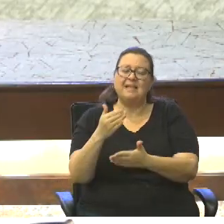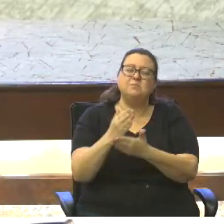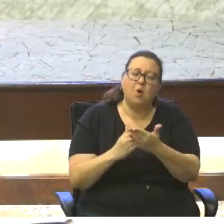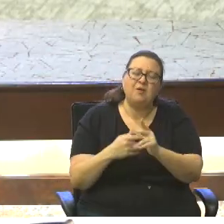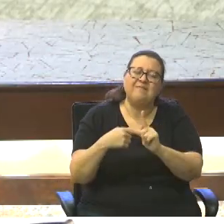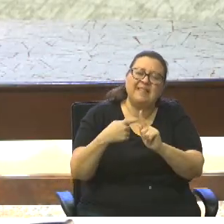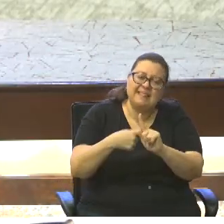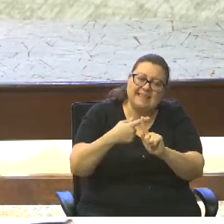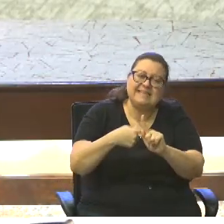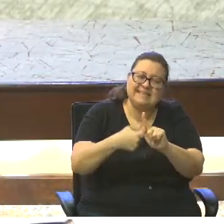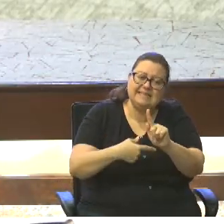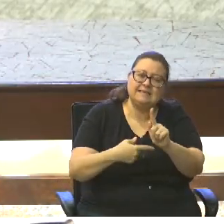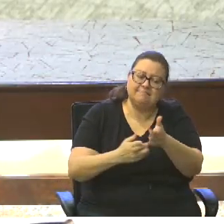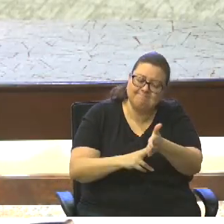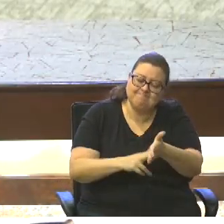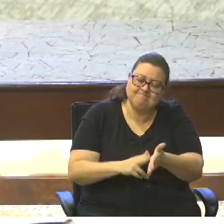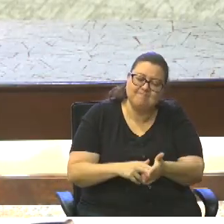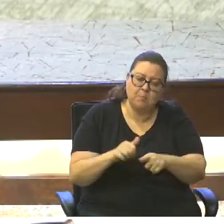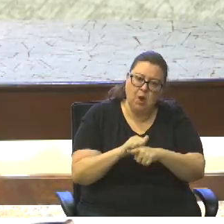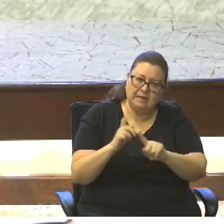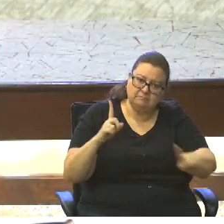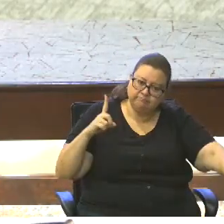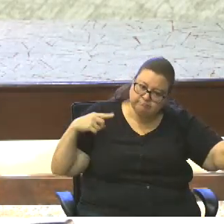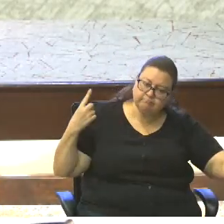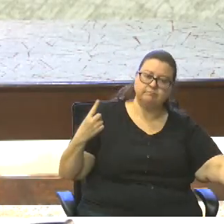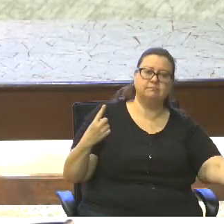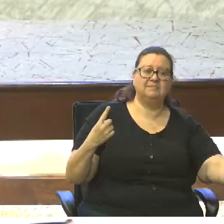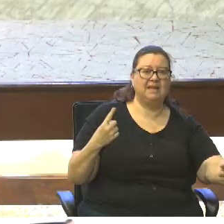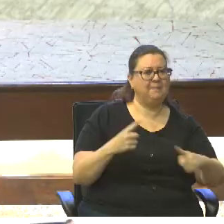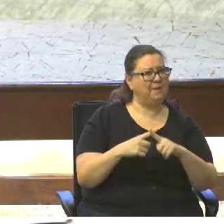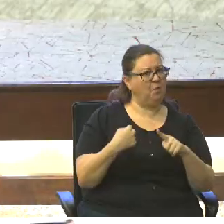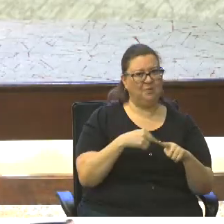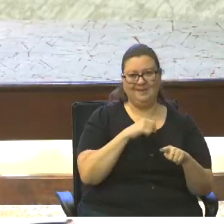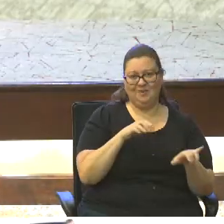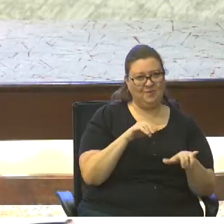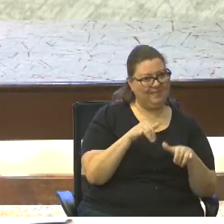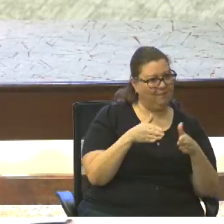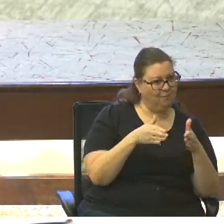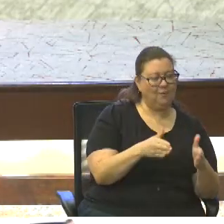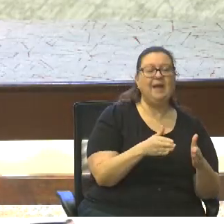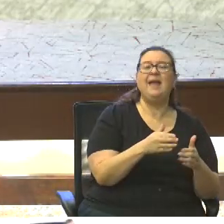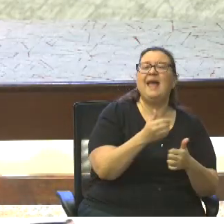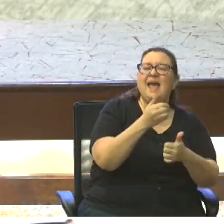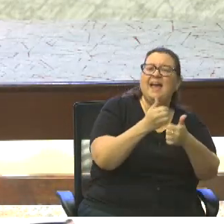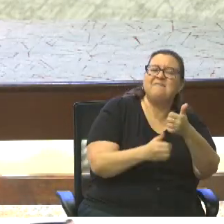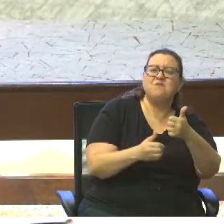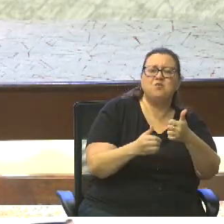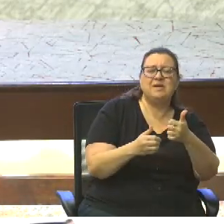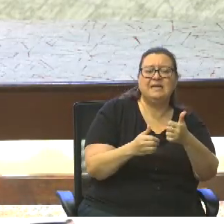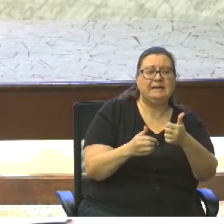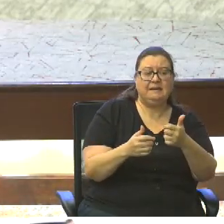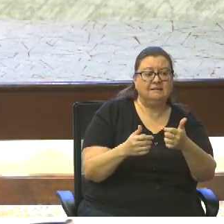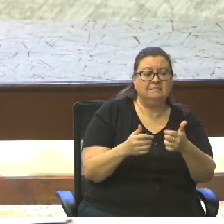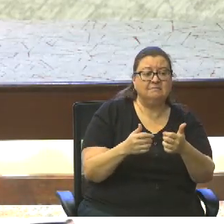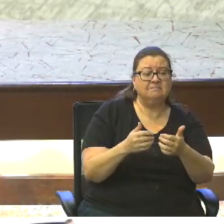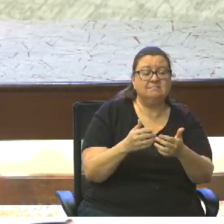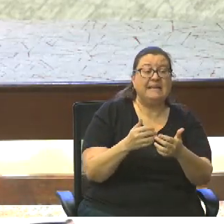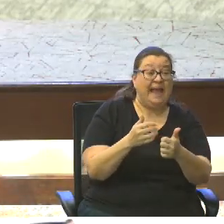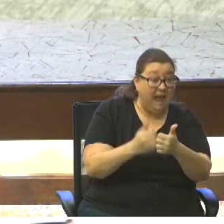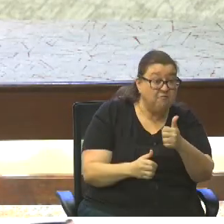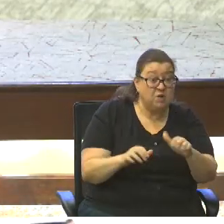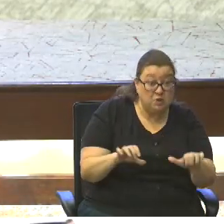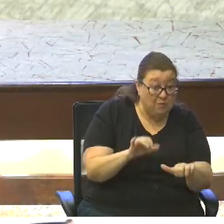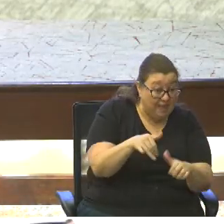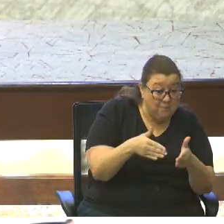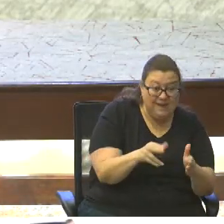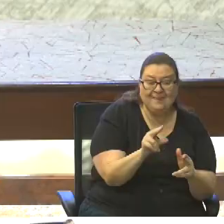thing that's kind of been going on for a while. It's also been somewhat inconsistent, so not every tenant has necessarily been given the same opportunity